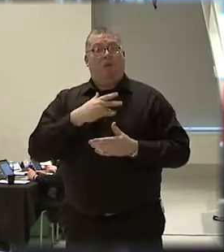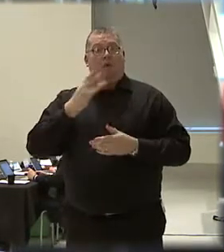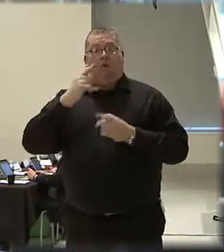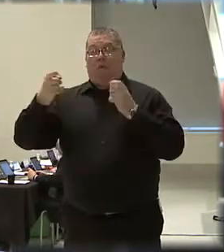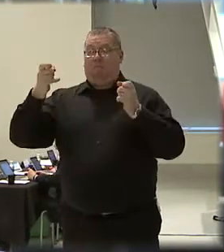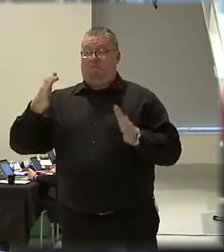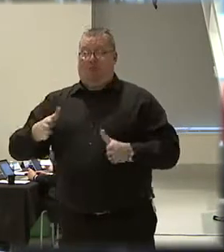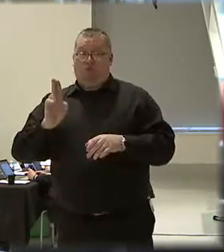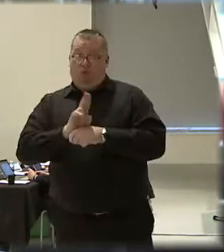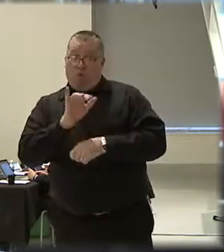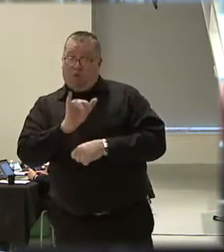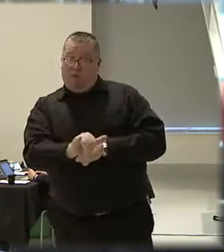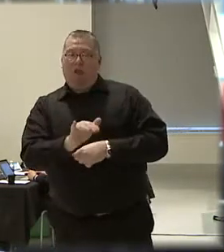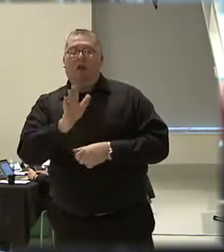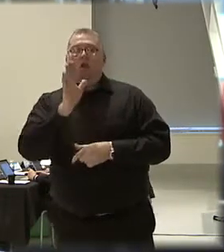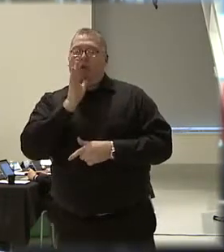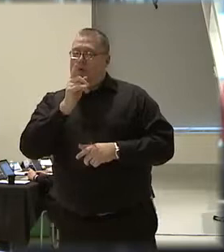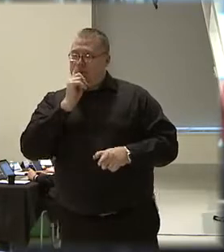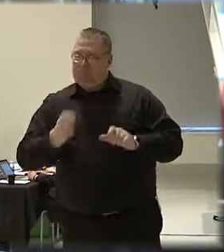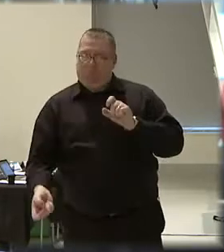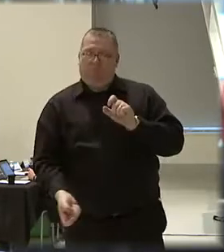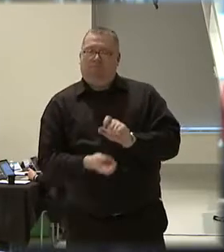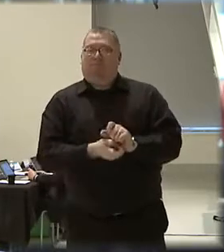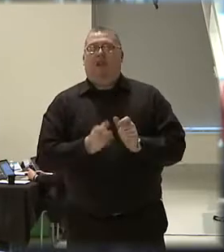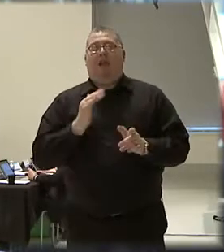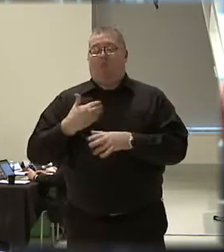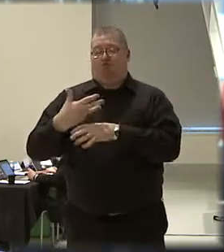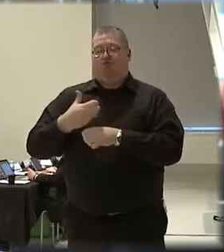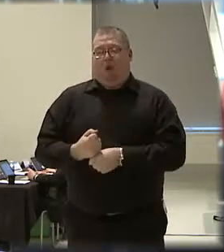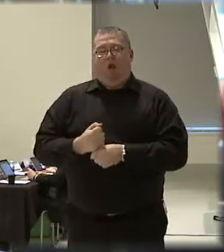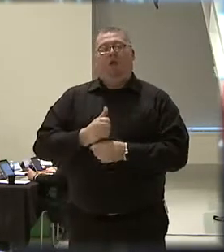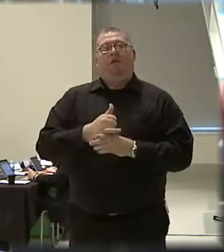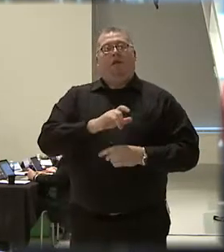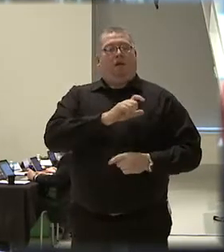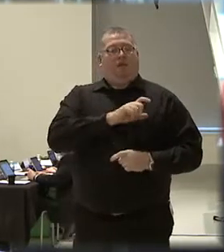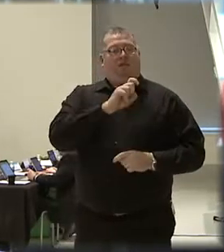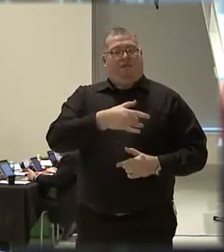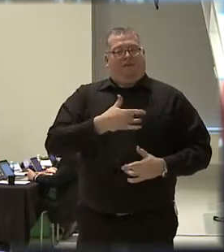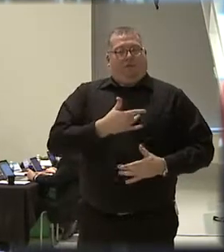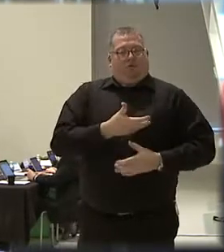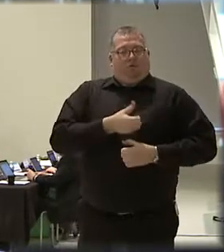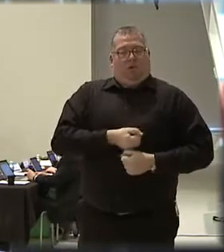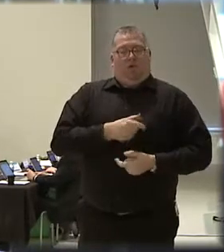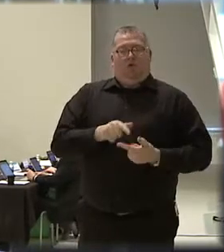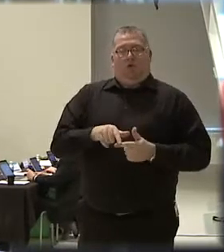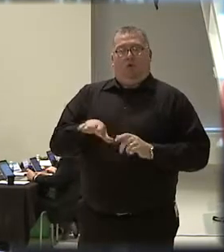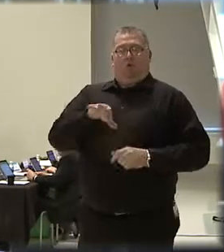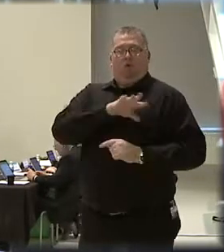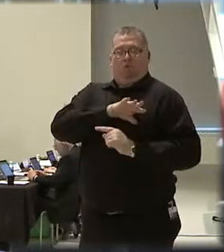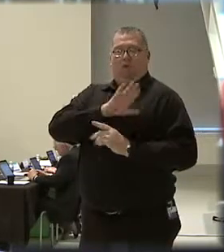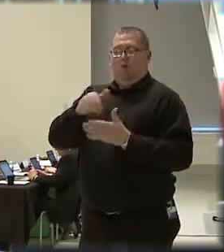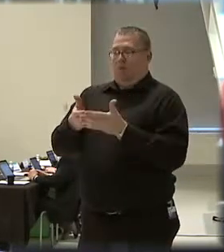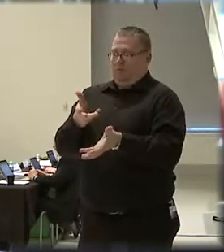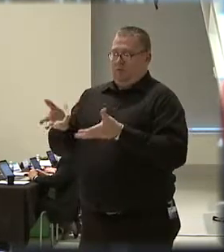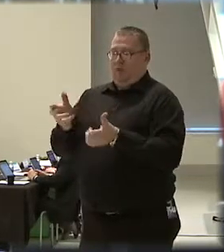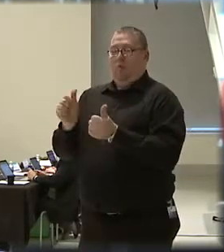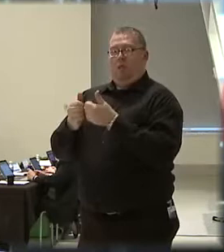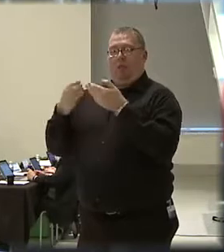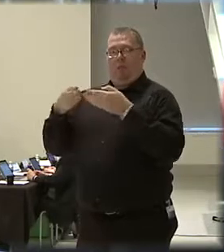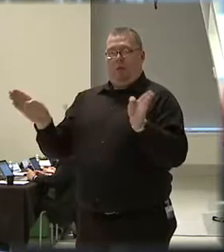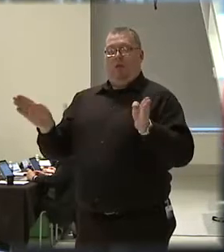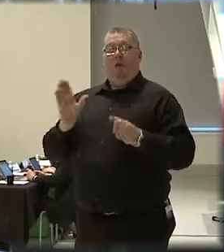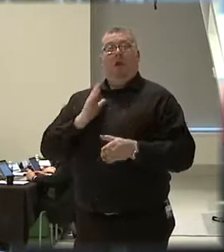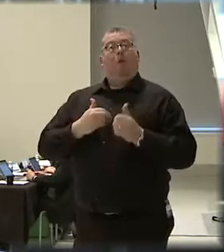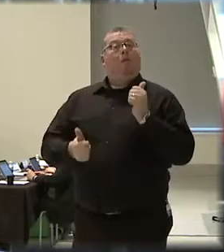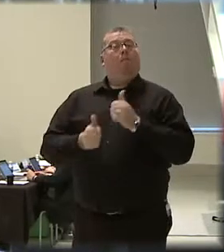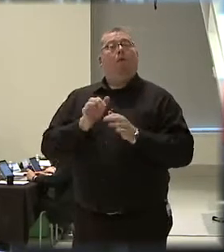management will significantly erode the trust that is necessary for officers to record their interactions with the public. I